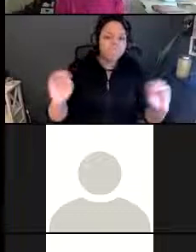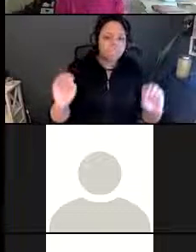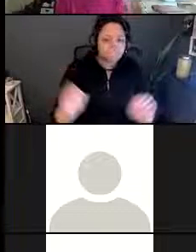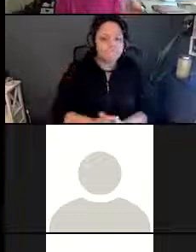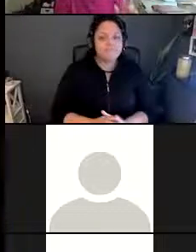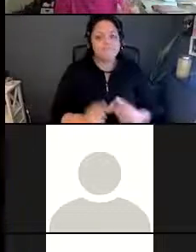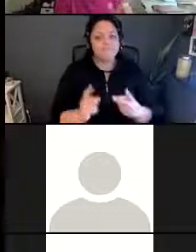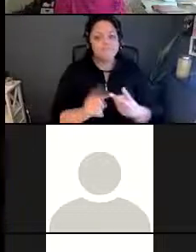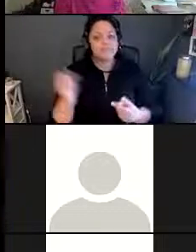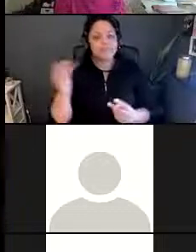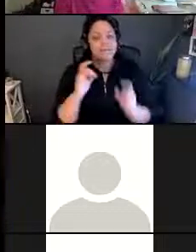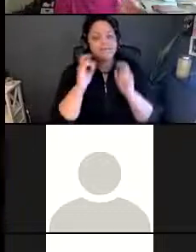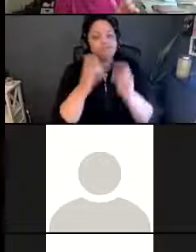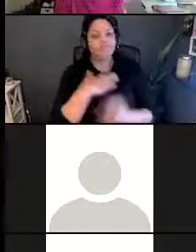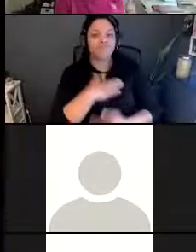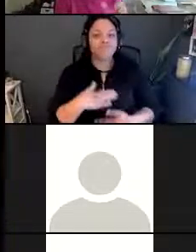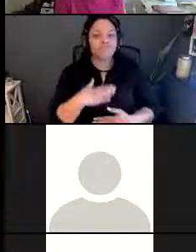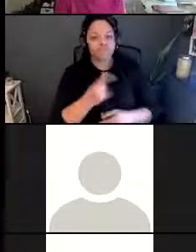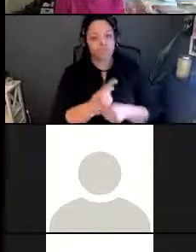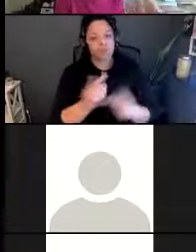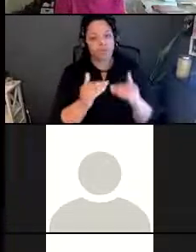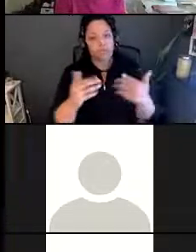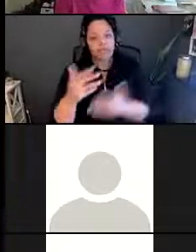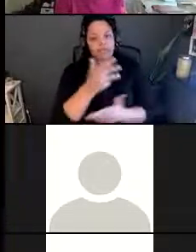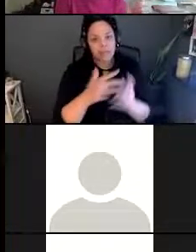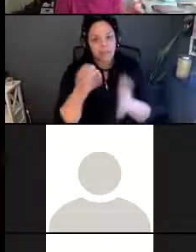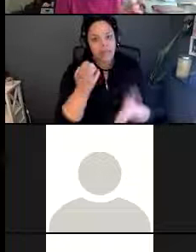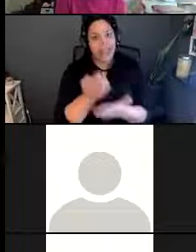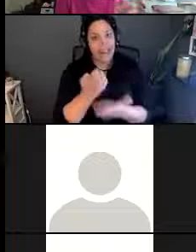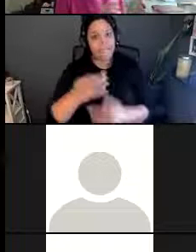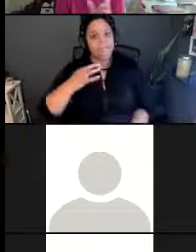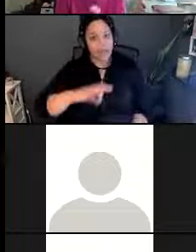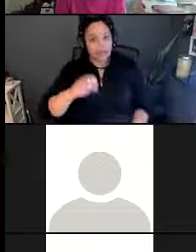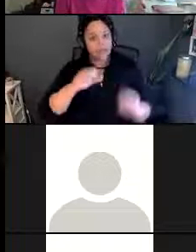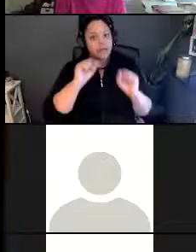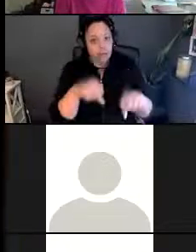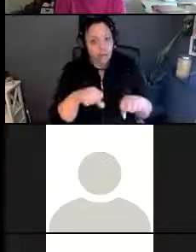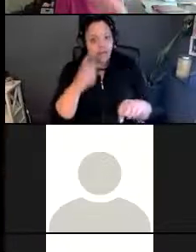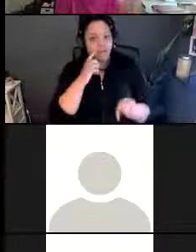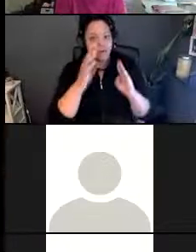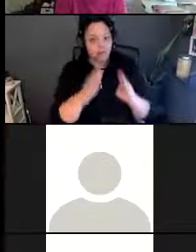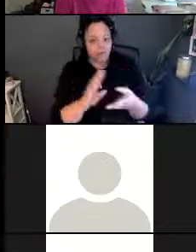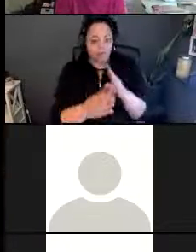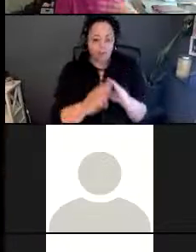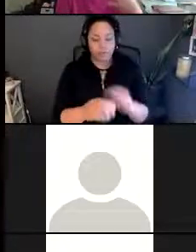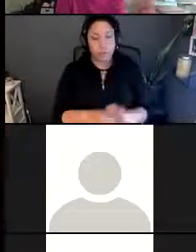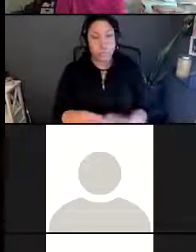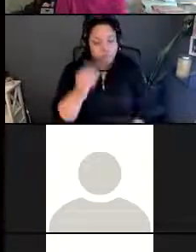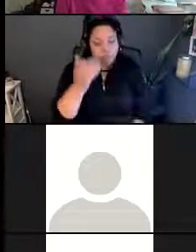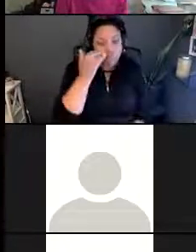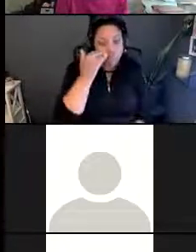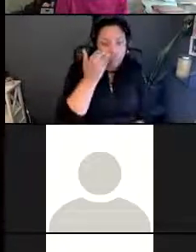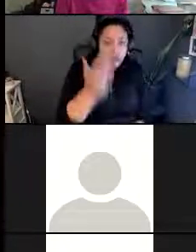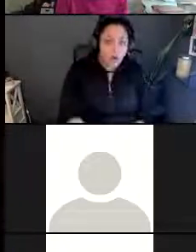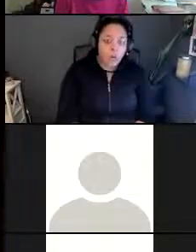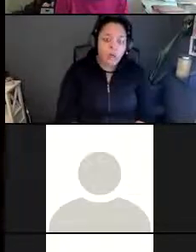Gambling provides a level of recreational, social, and economic benefits to individuals and communities. Well, we know that, and it's